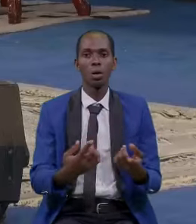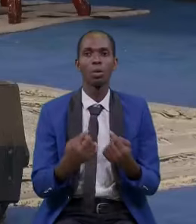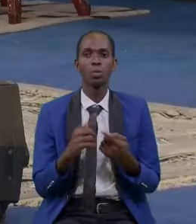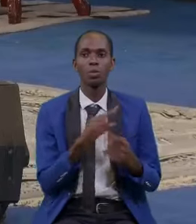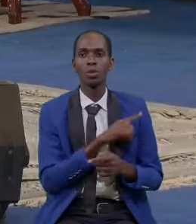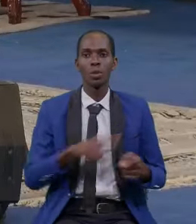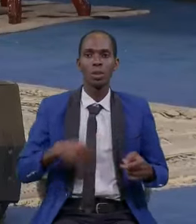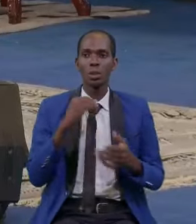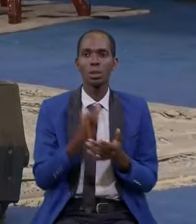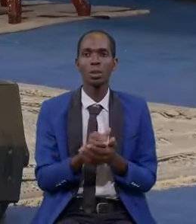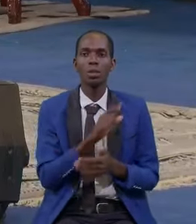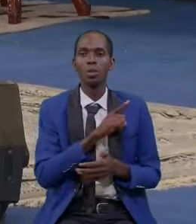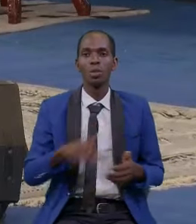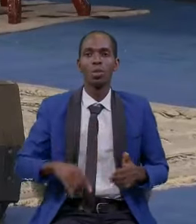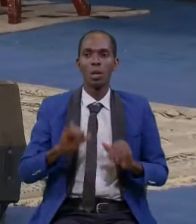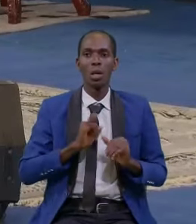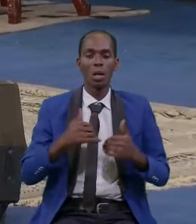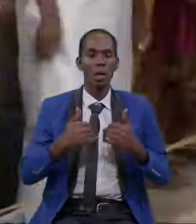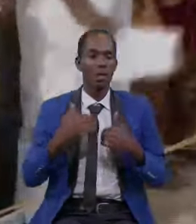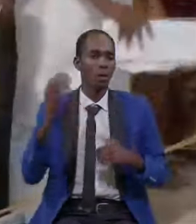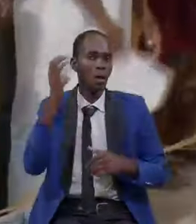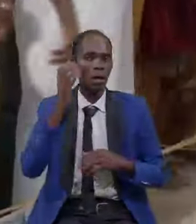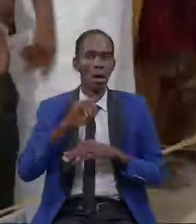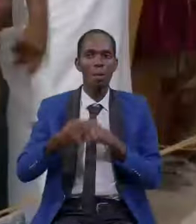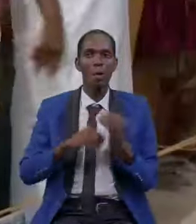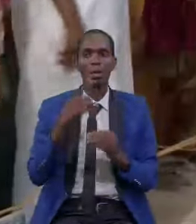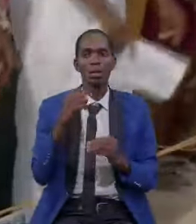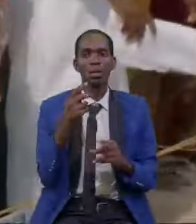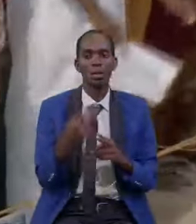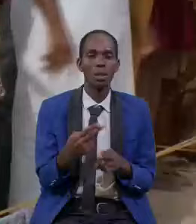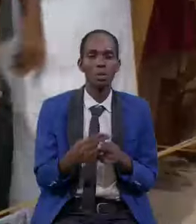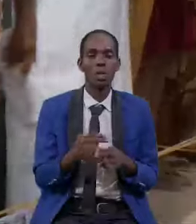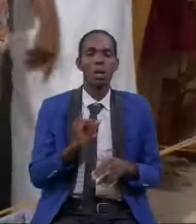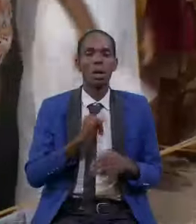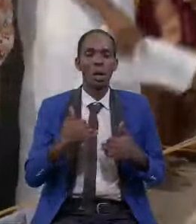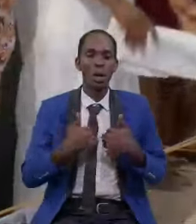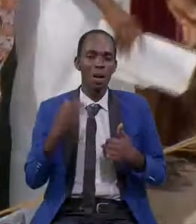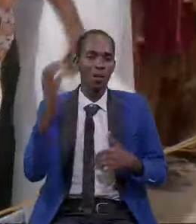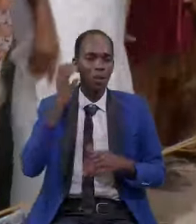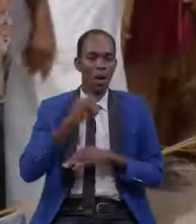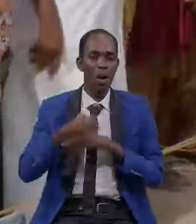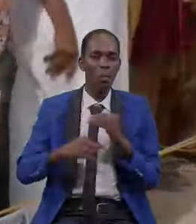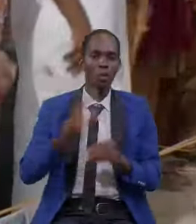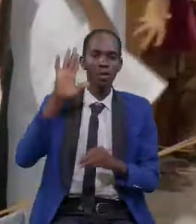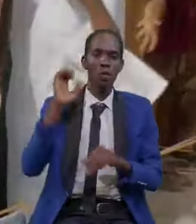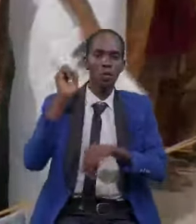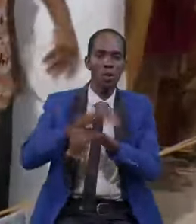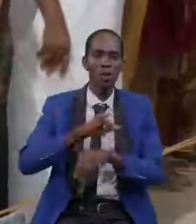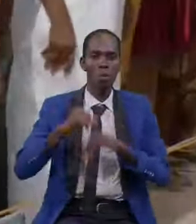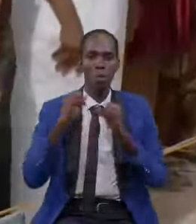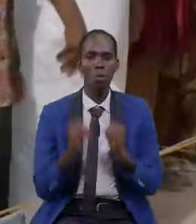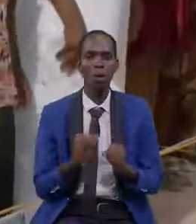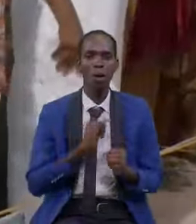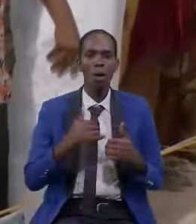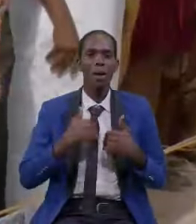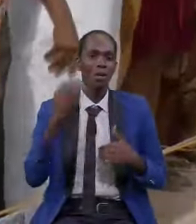heard about the name. I've heard about your overcoming power. I've heard about the power, the